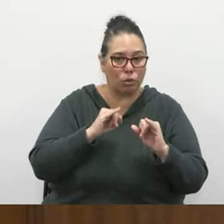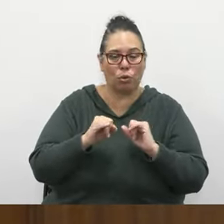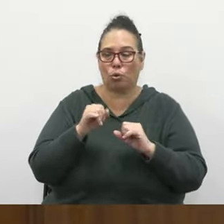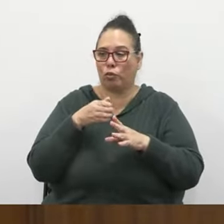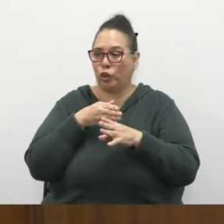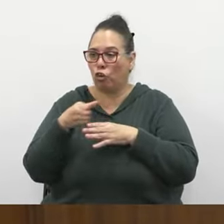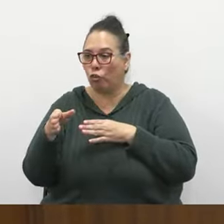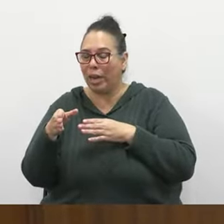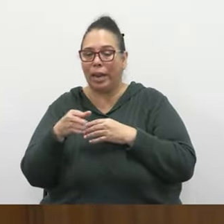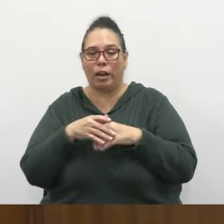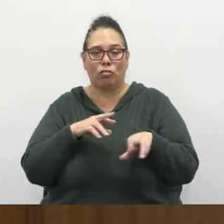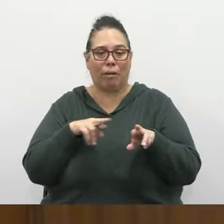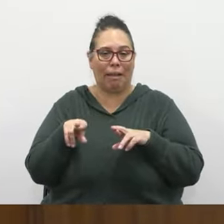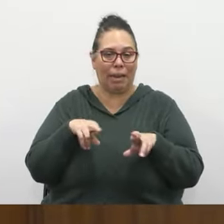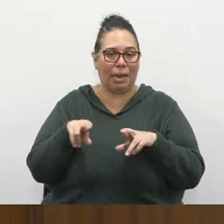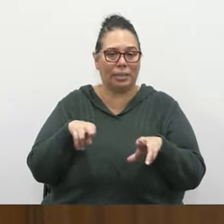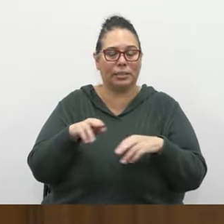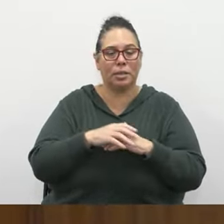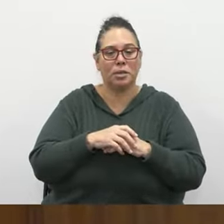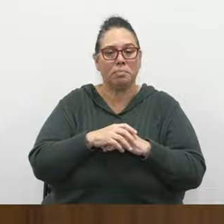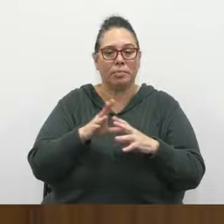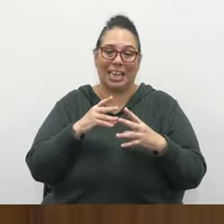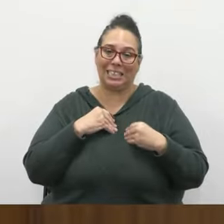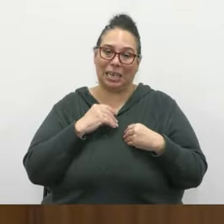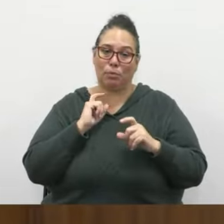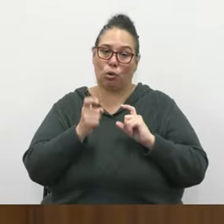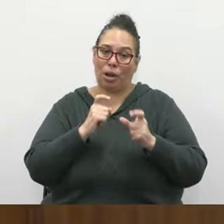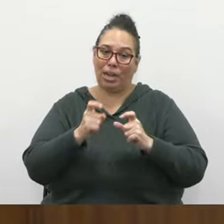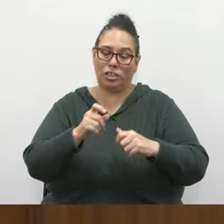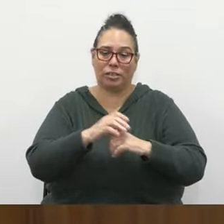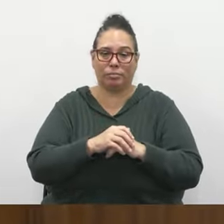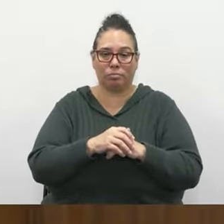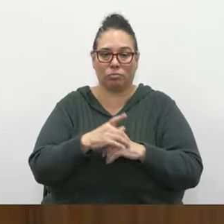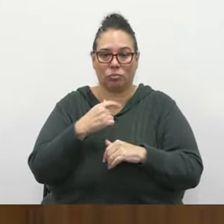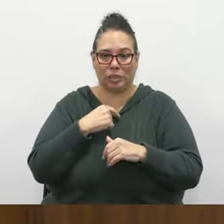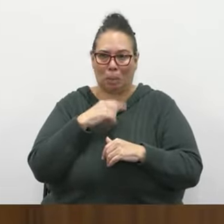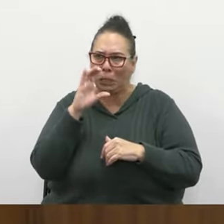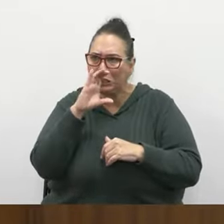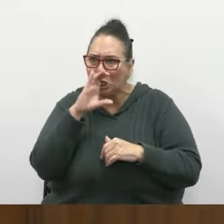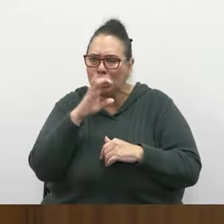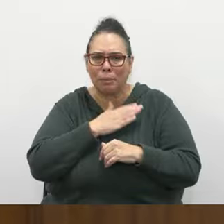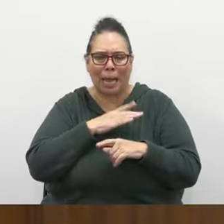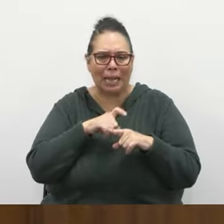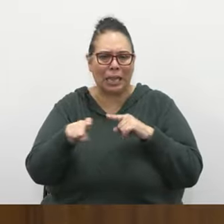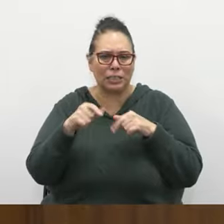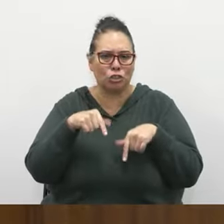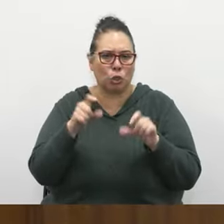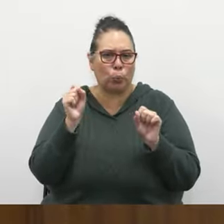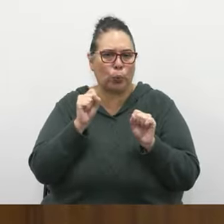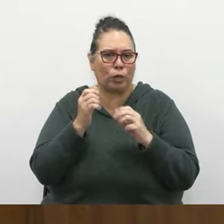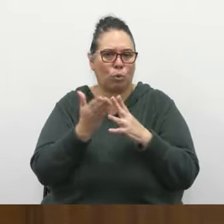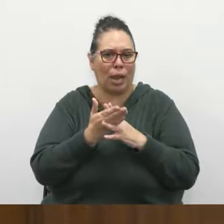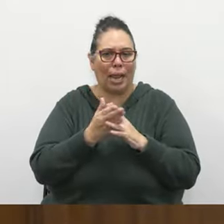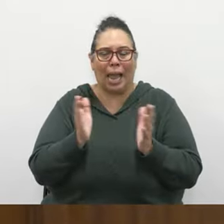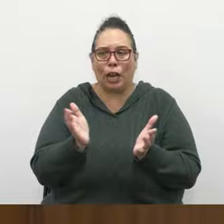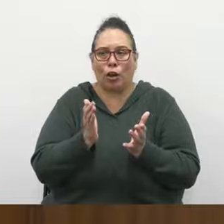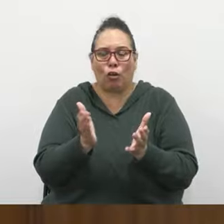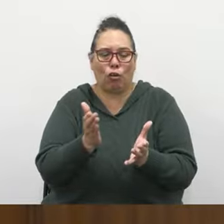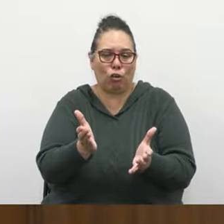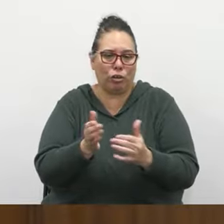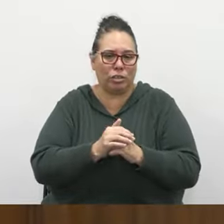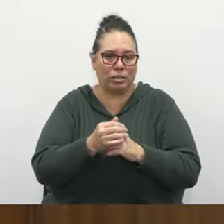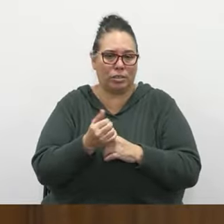career readiness, and they accept donations. So I'm going to look through my closet over winter break, and I encourage any of us